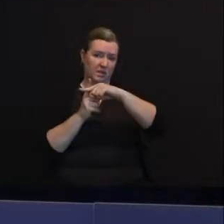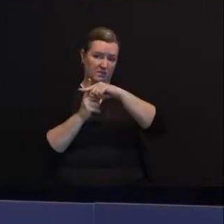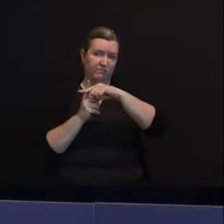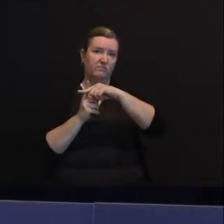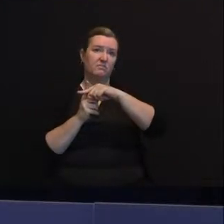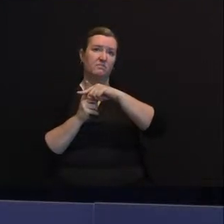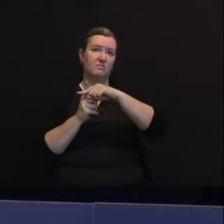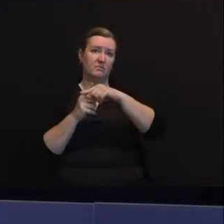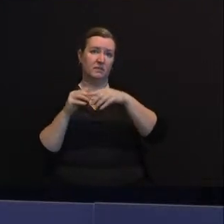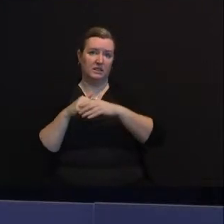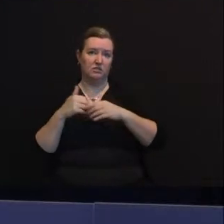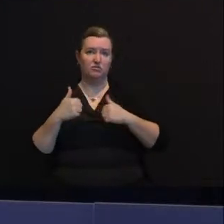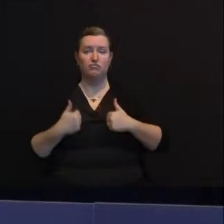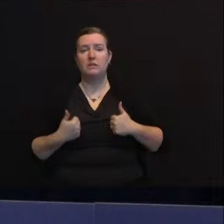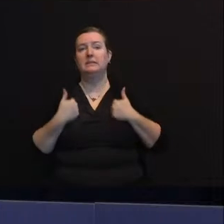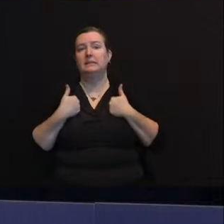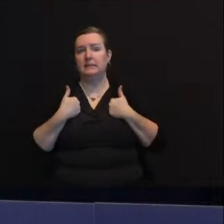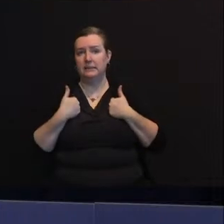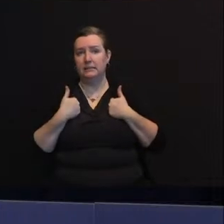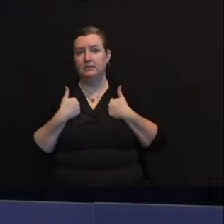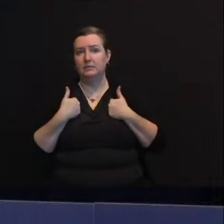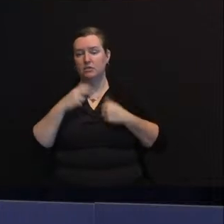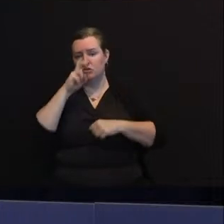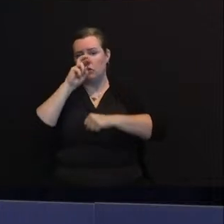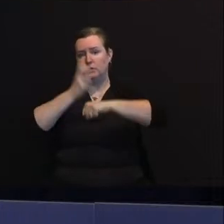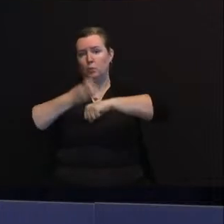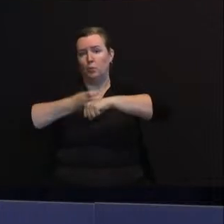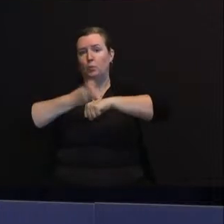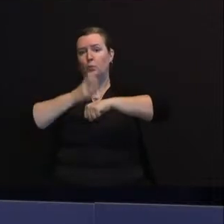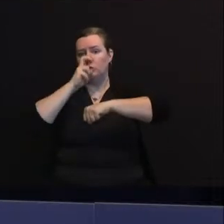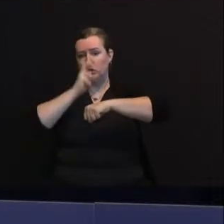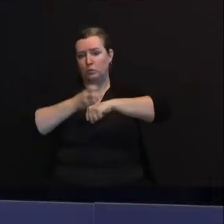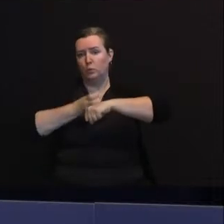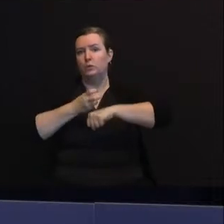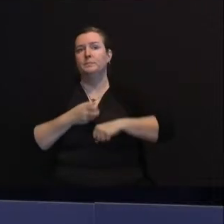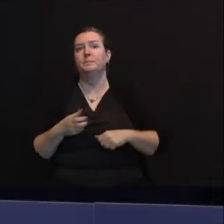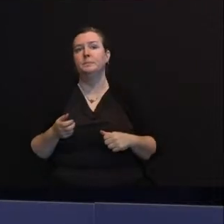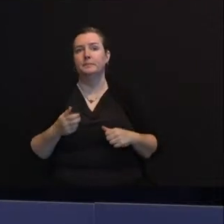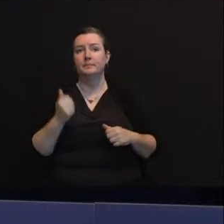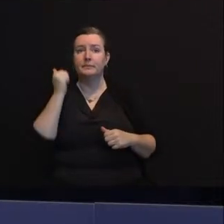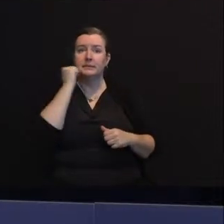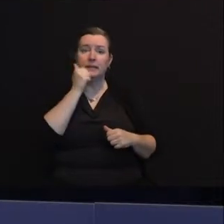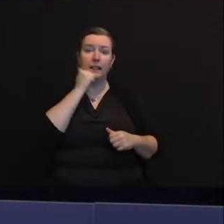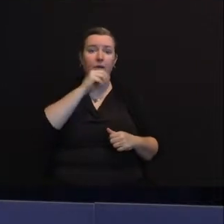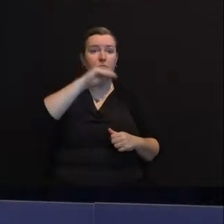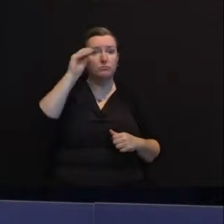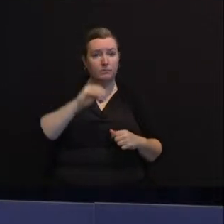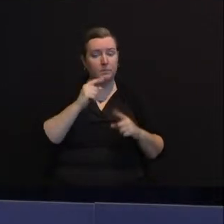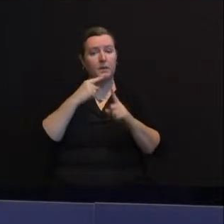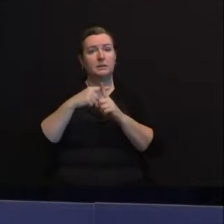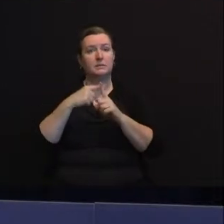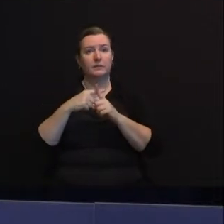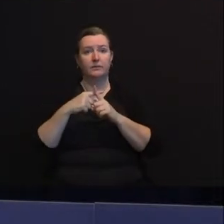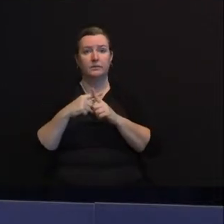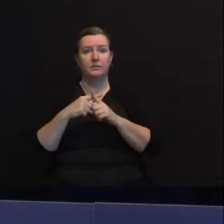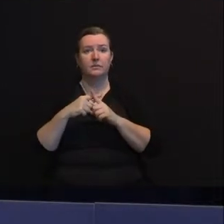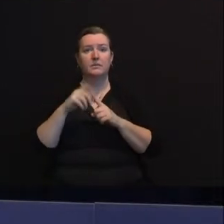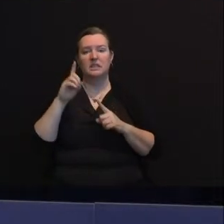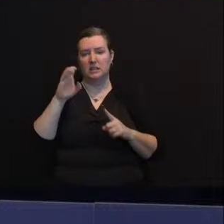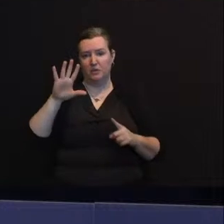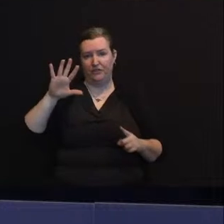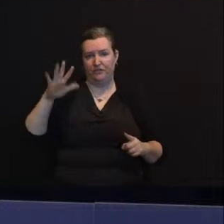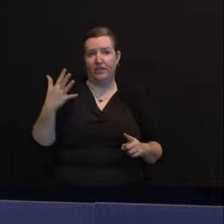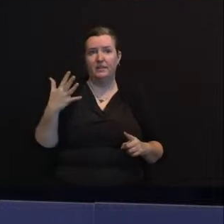residents at Greystone. The daily percent positivity as of December 5th in the state